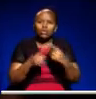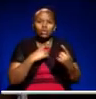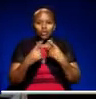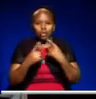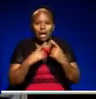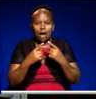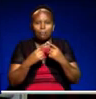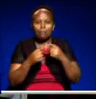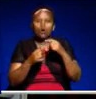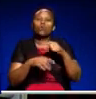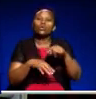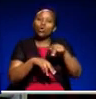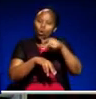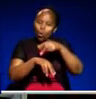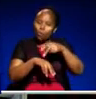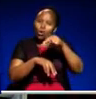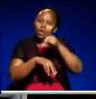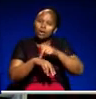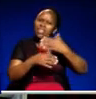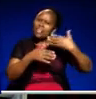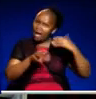about pronouns in the previous classes.